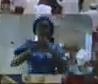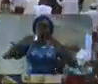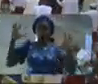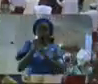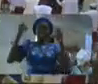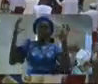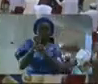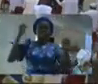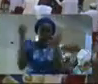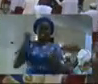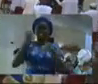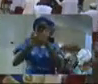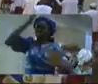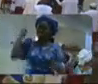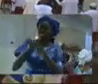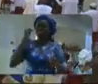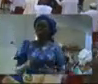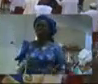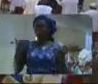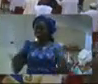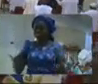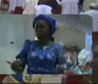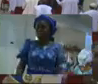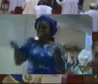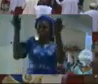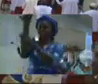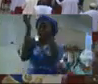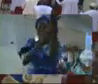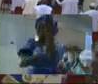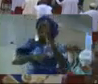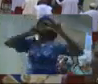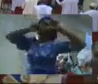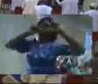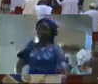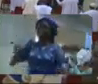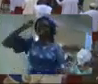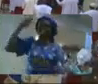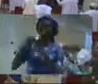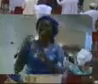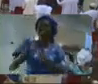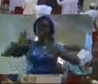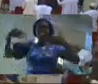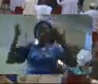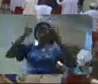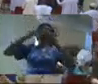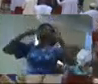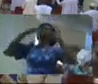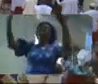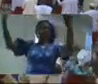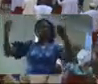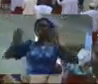So will you lift your hands to the Most High God and just bless his holy name, lift your hands to him and give him